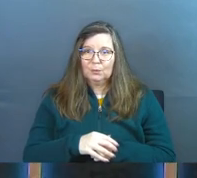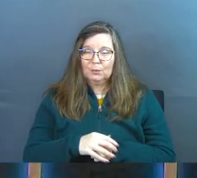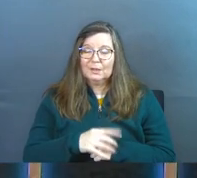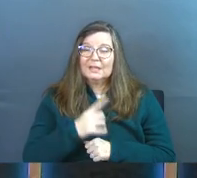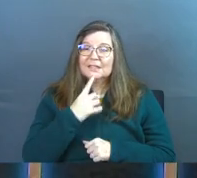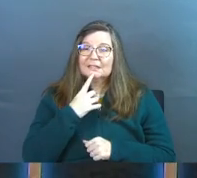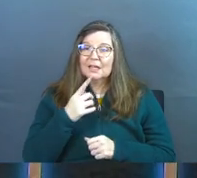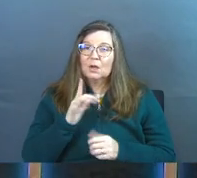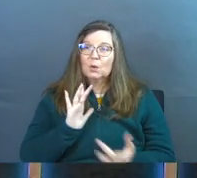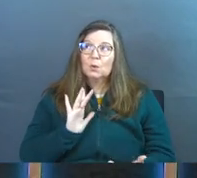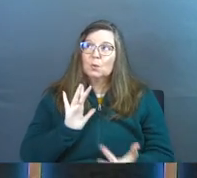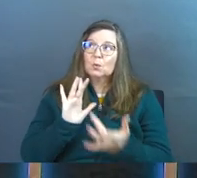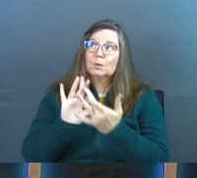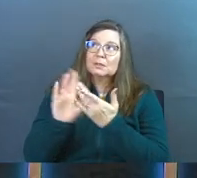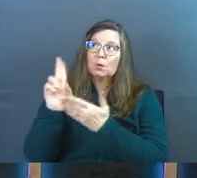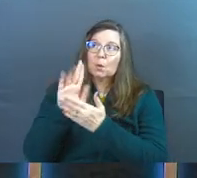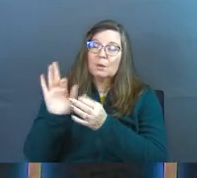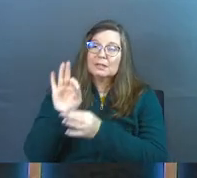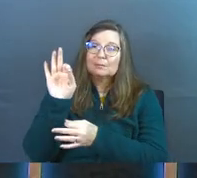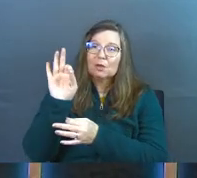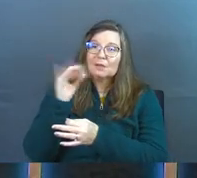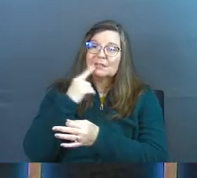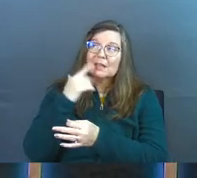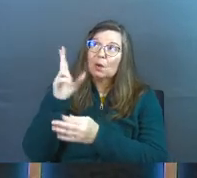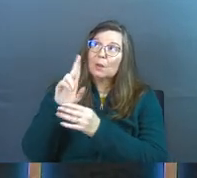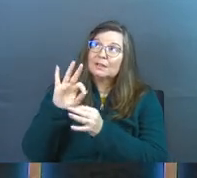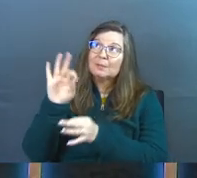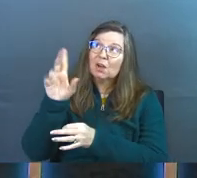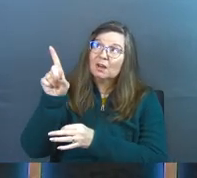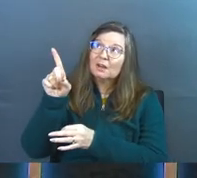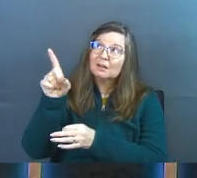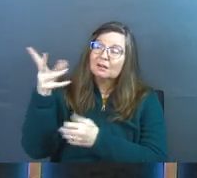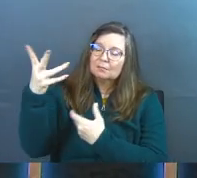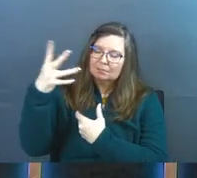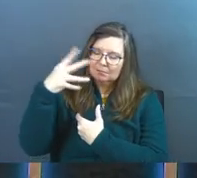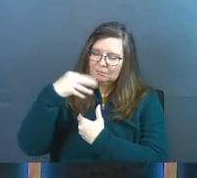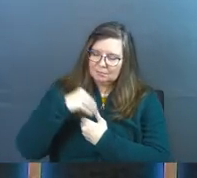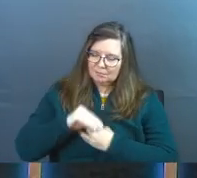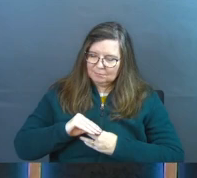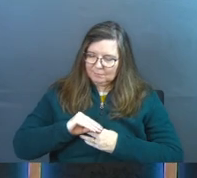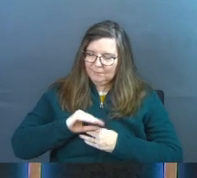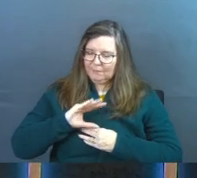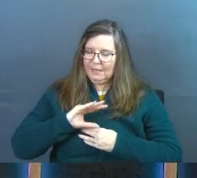It says, reach out to the Holy Spirit and say, Holy Spirit, fill me.